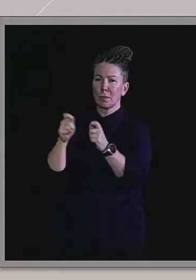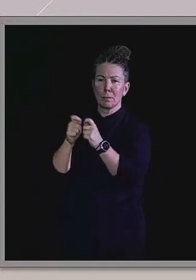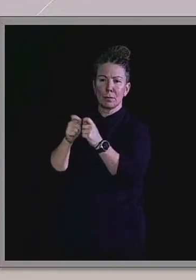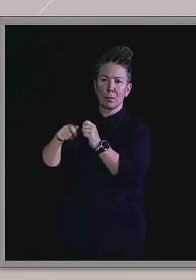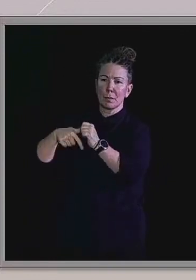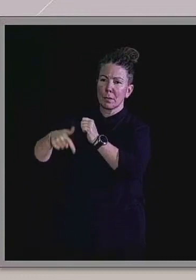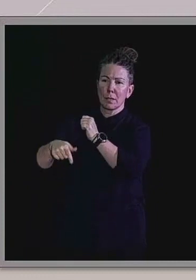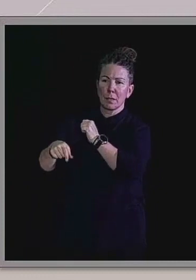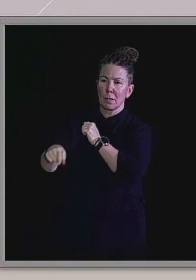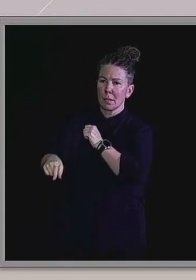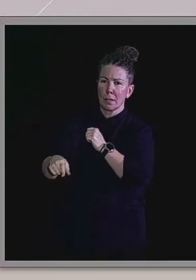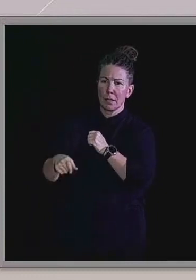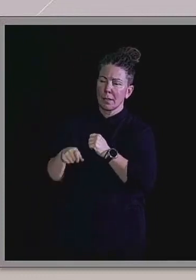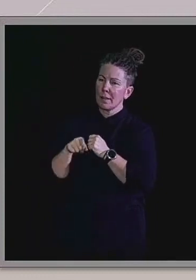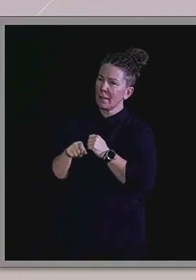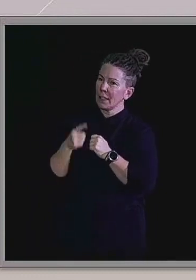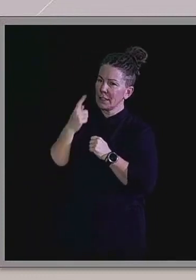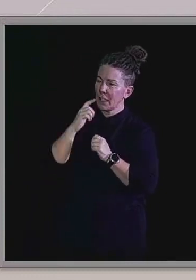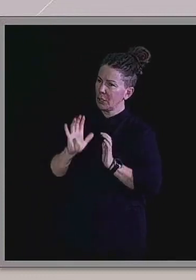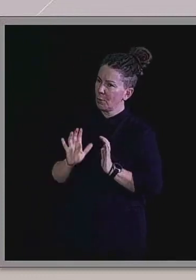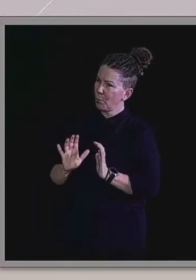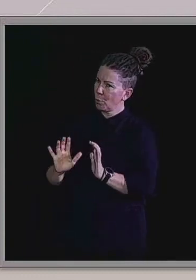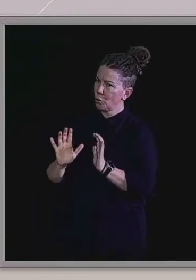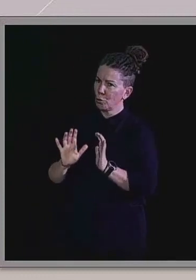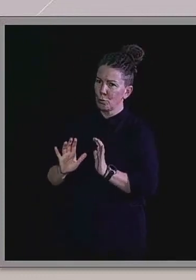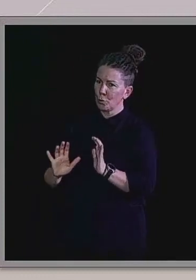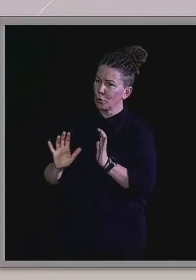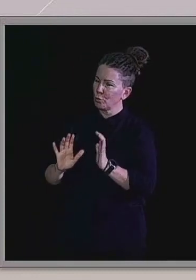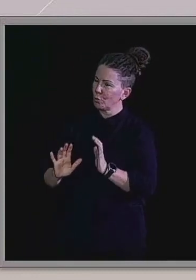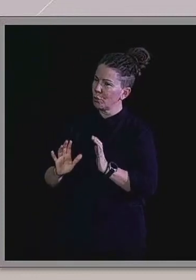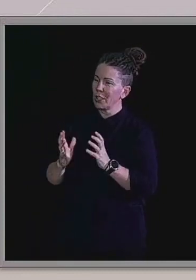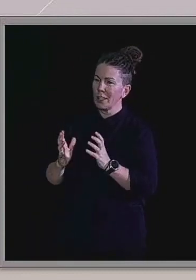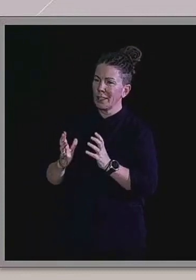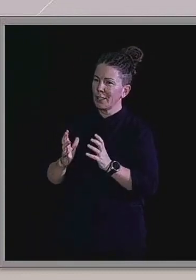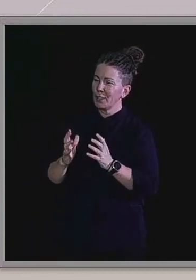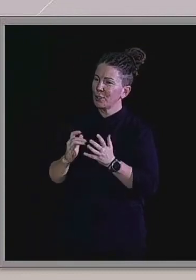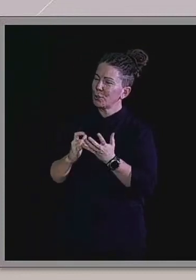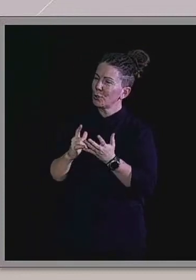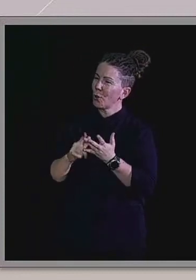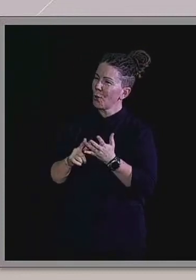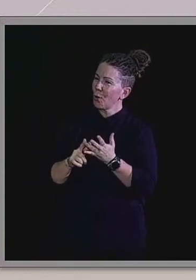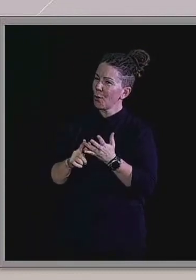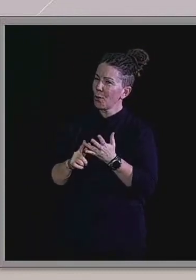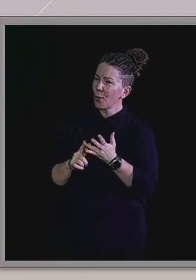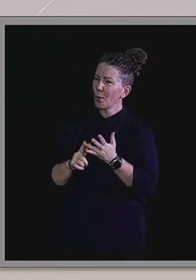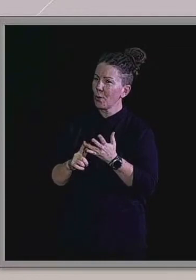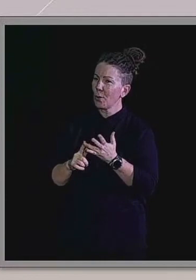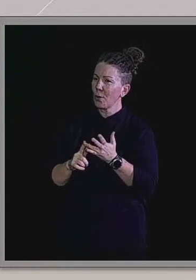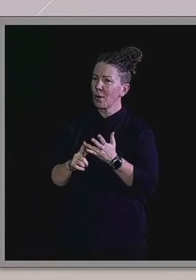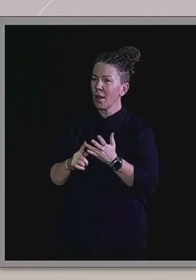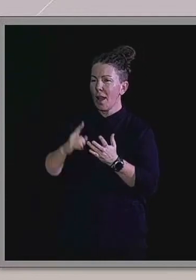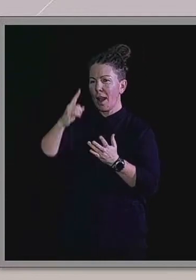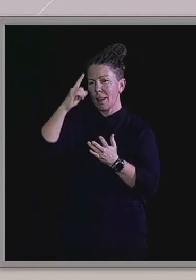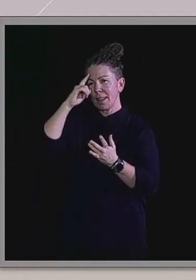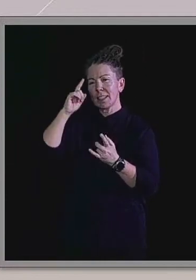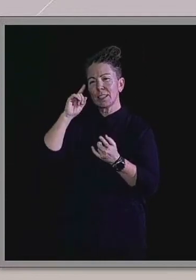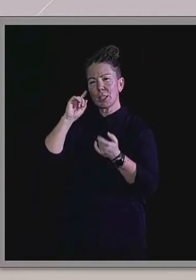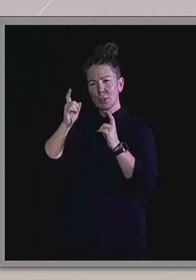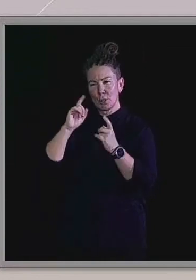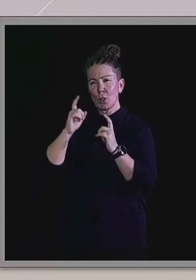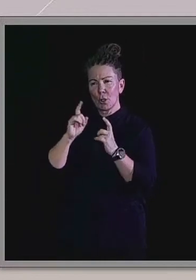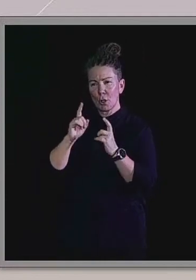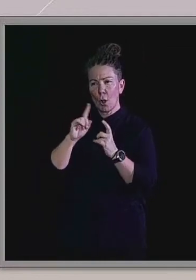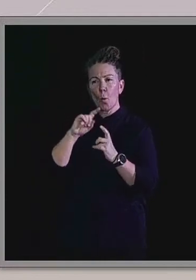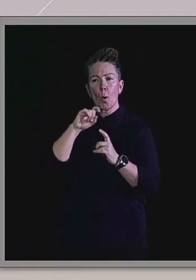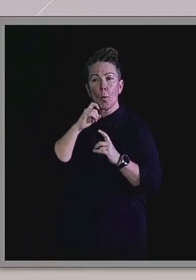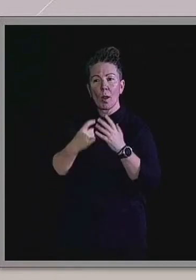and they're starting to push it really, really hard, I think, with the new government. So I think it is a real concern that what's going to